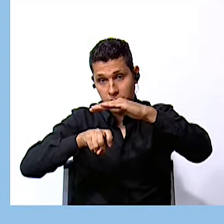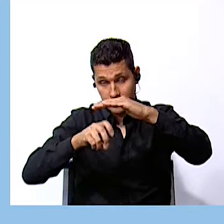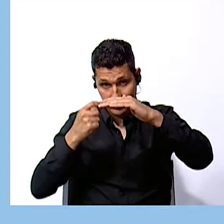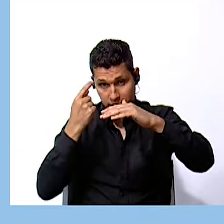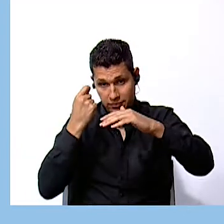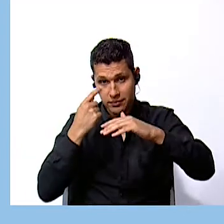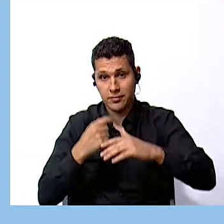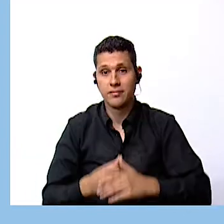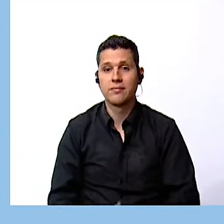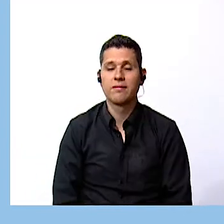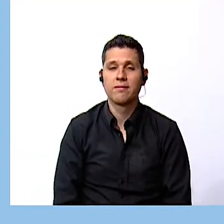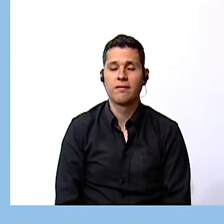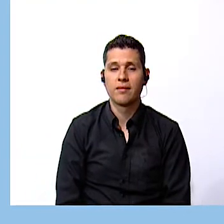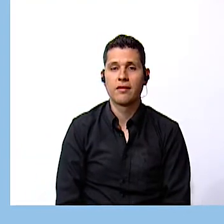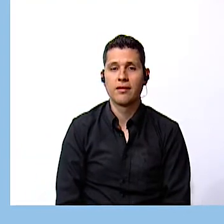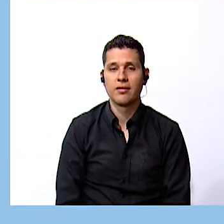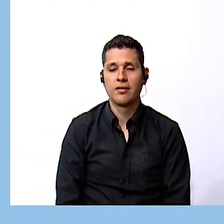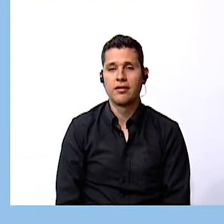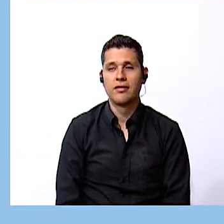el pupitre.